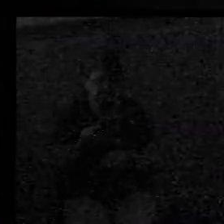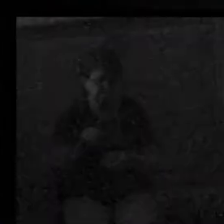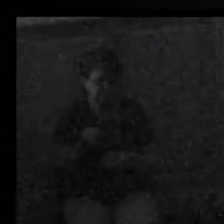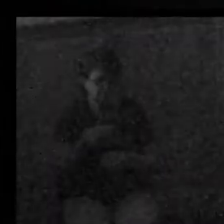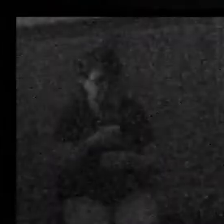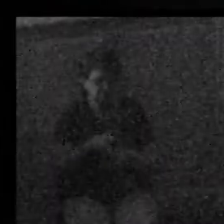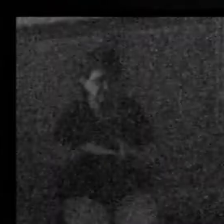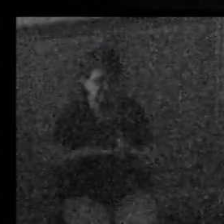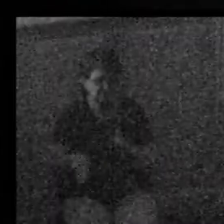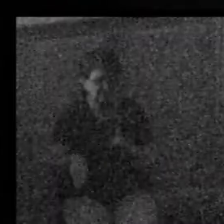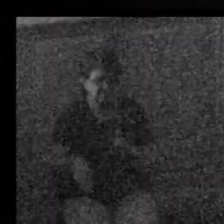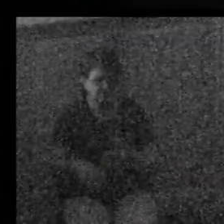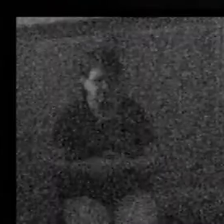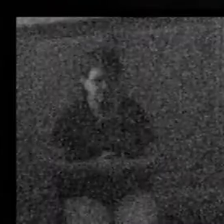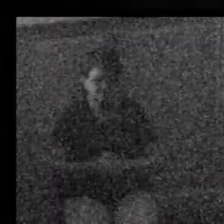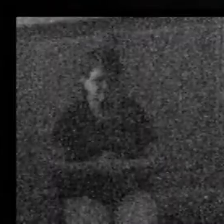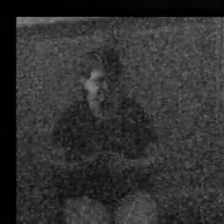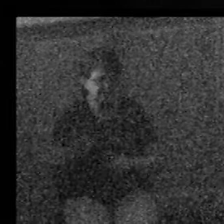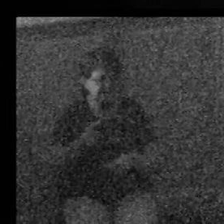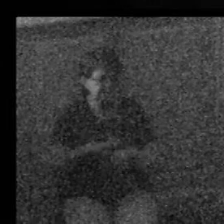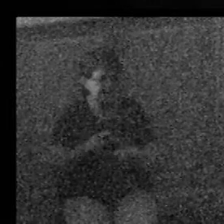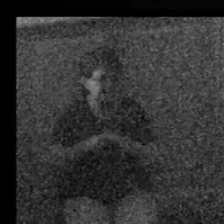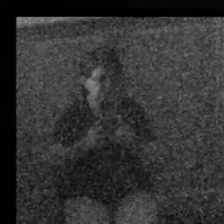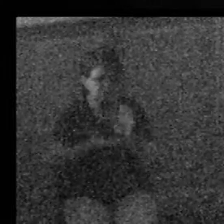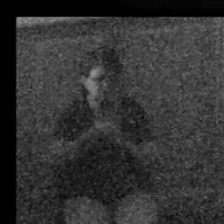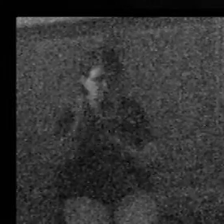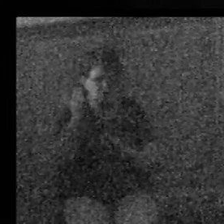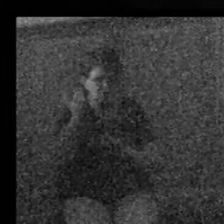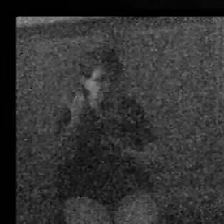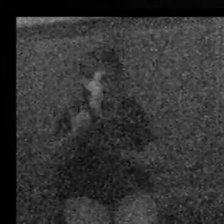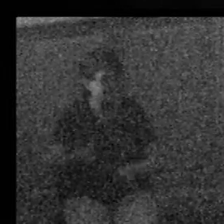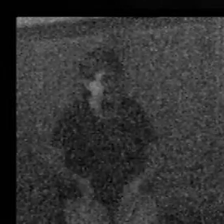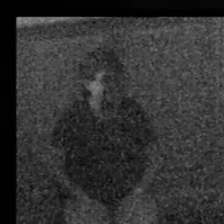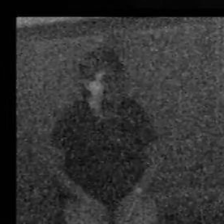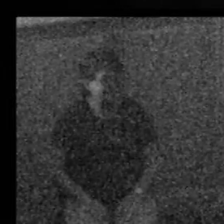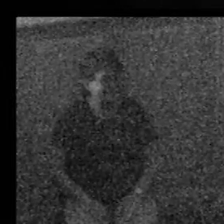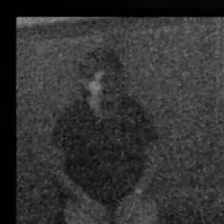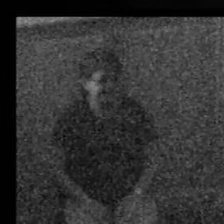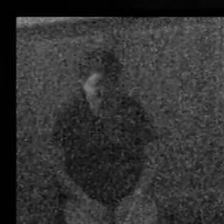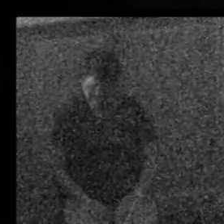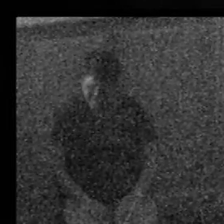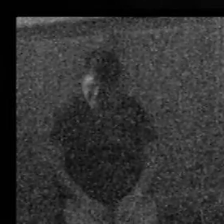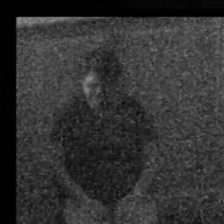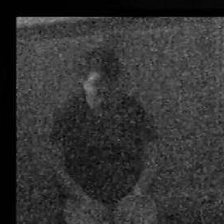exempt. Time to go. And that's it. Good to see you.